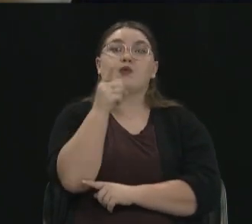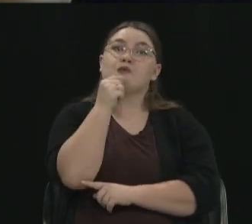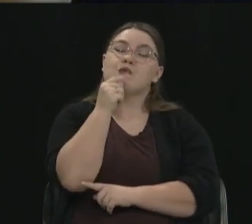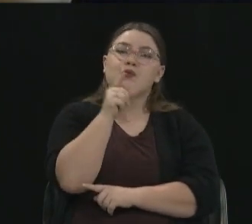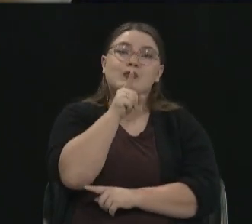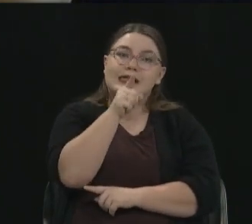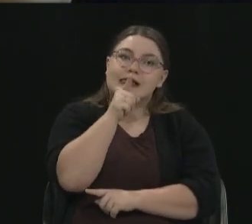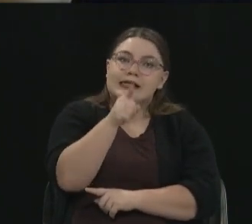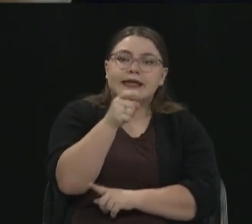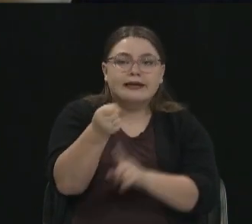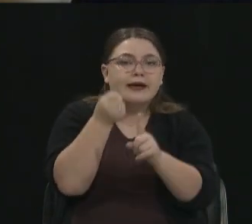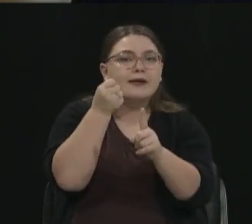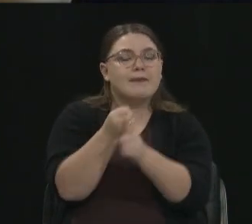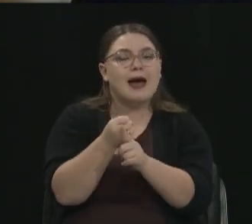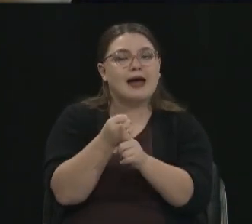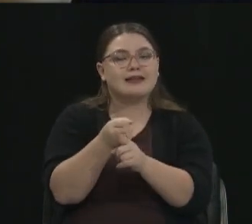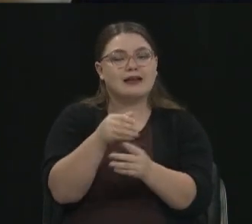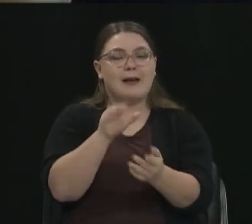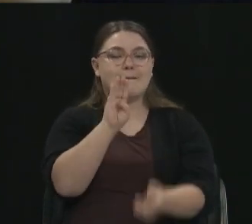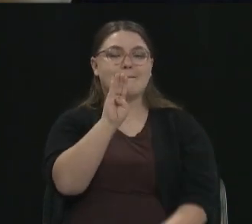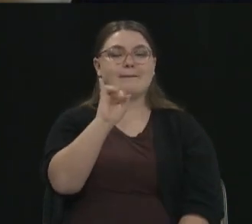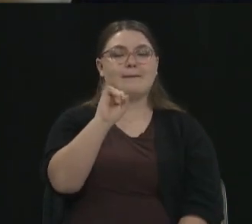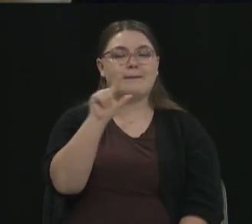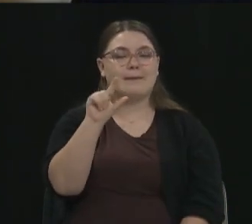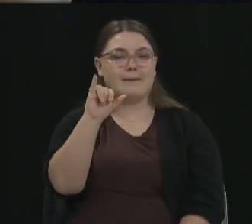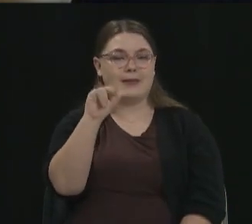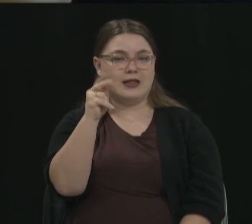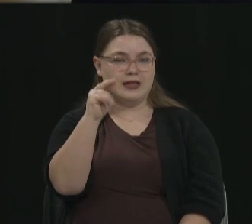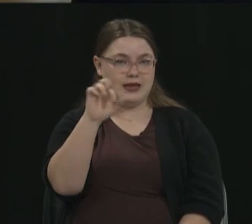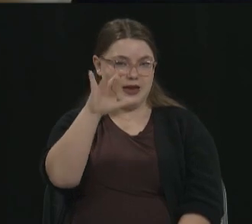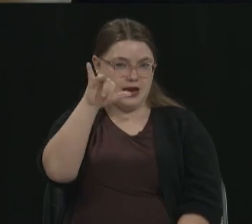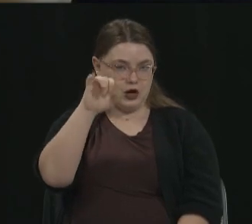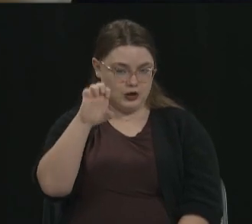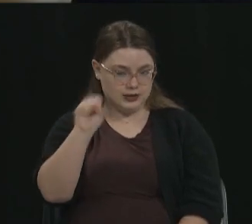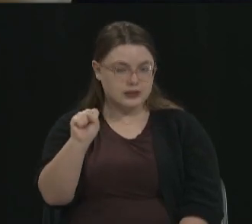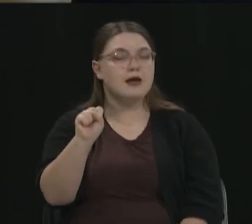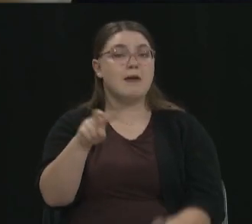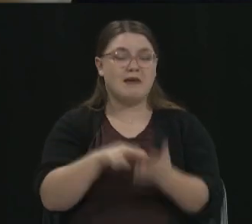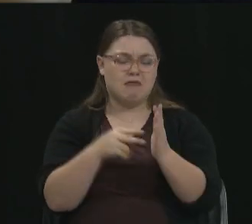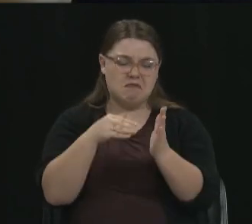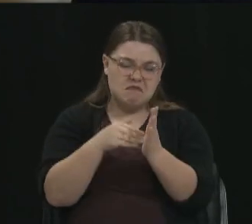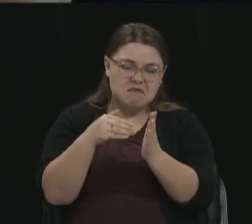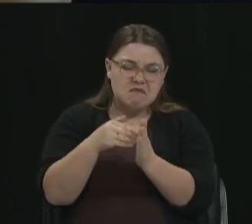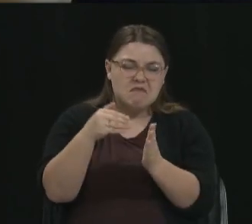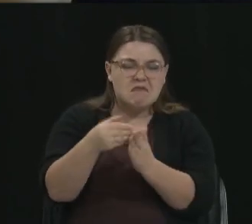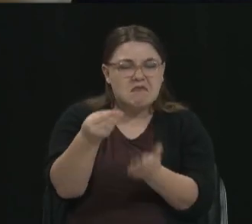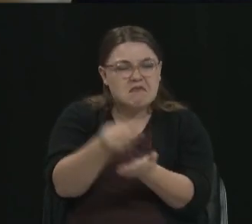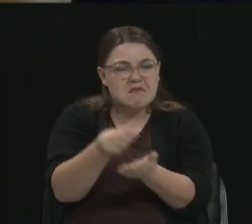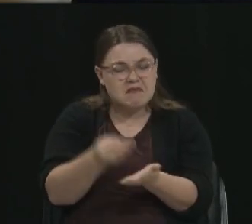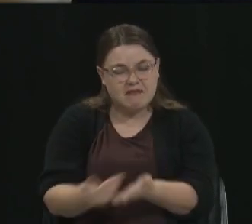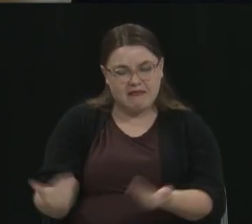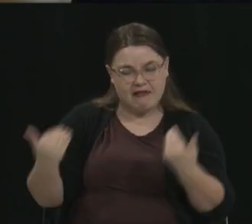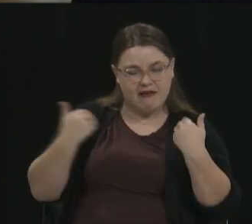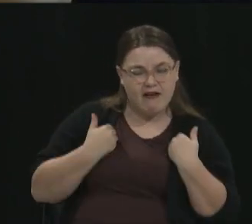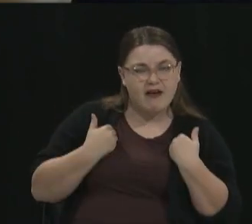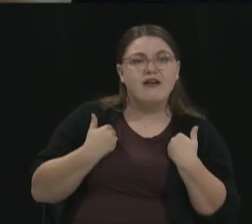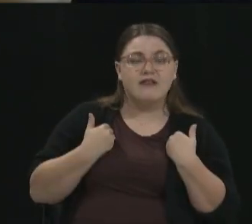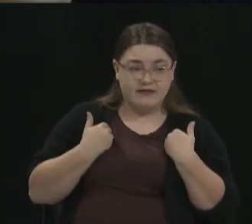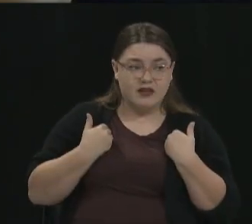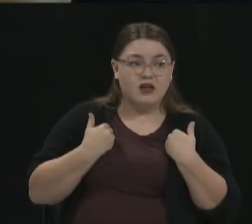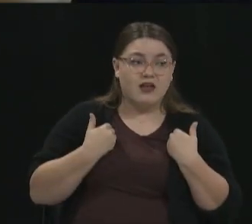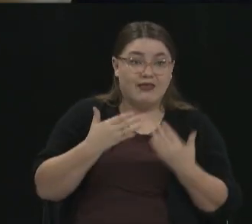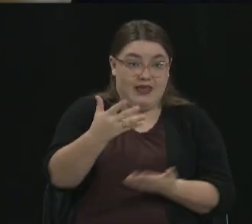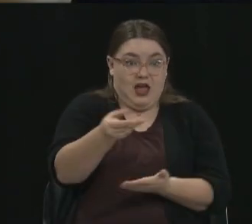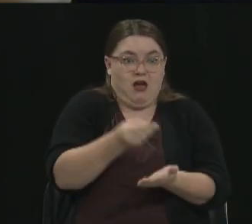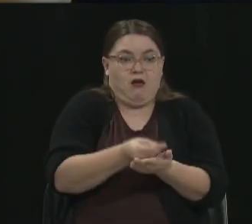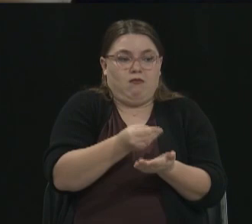billionaires. Billionaires have poured huge sums of money in. And so the amount of spending increase so far exceeds the